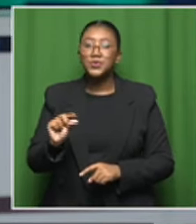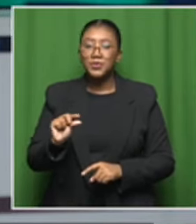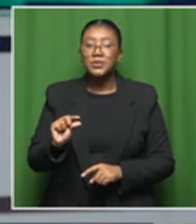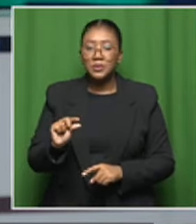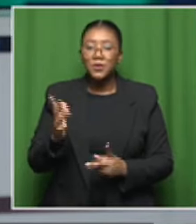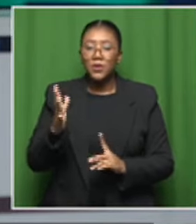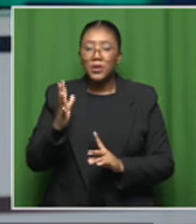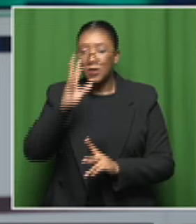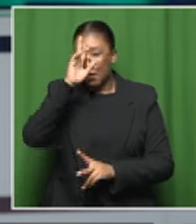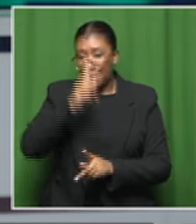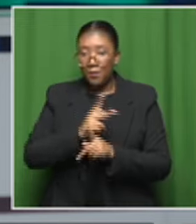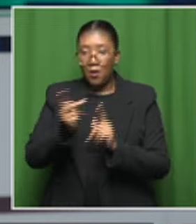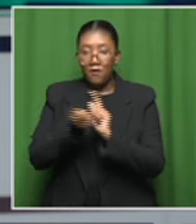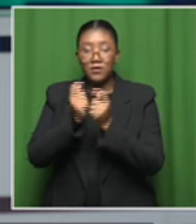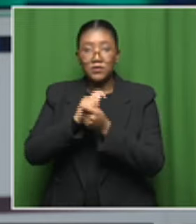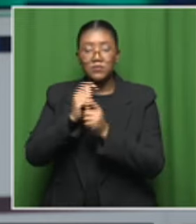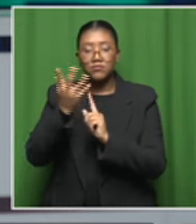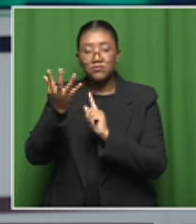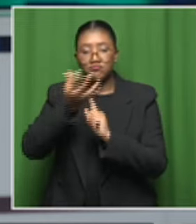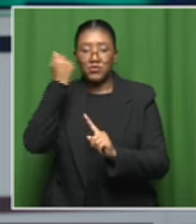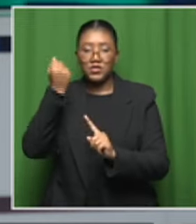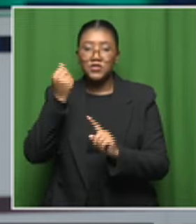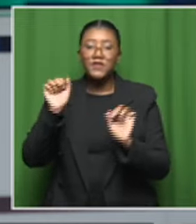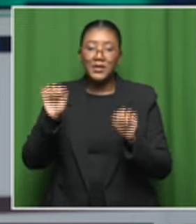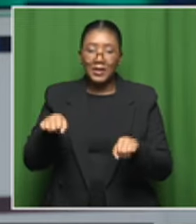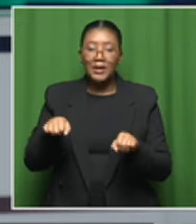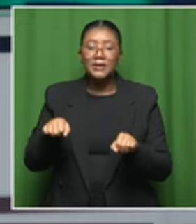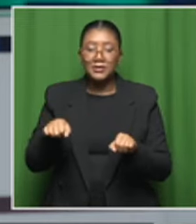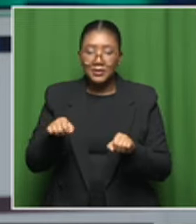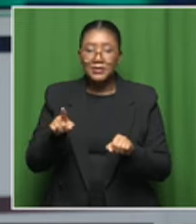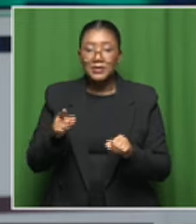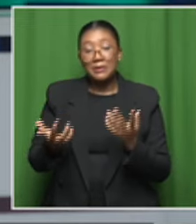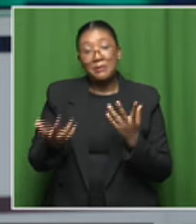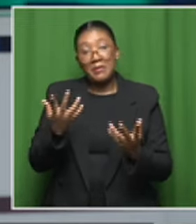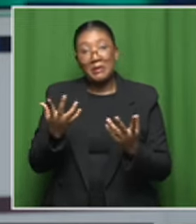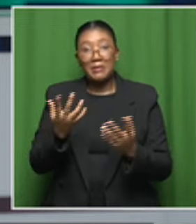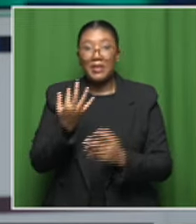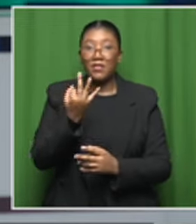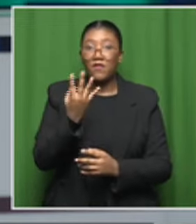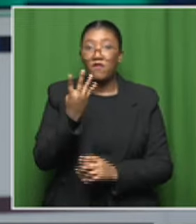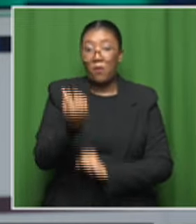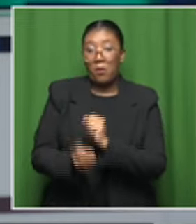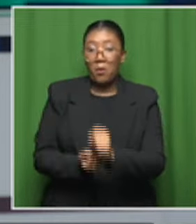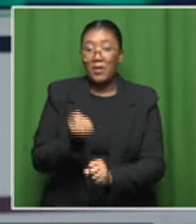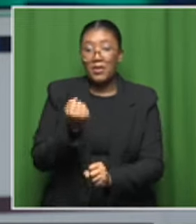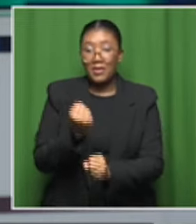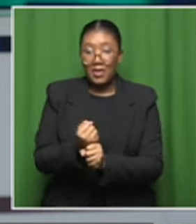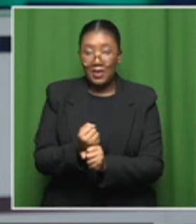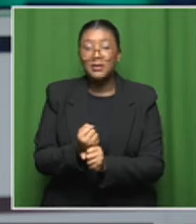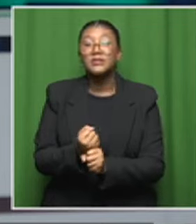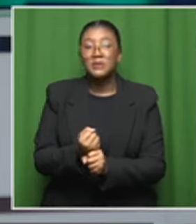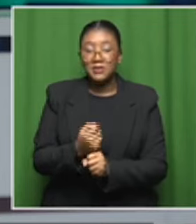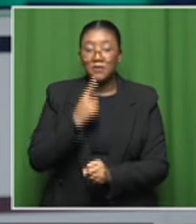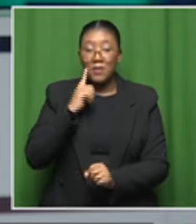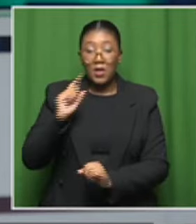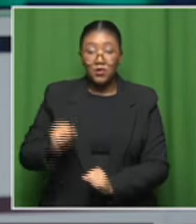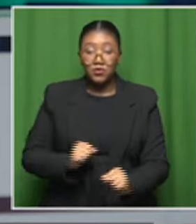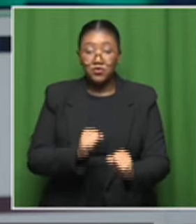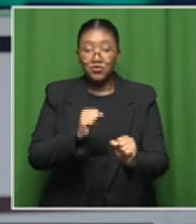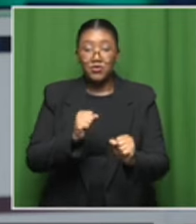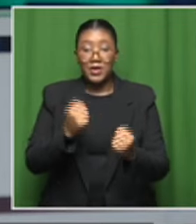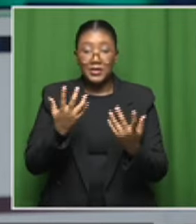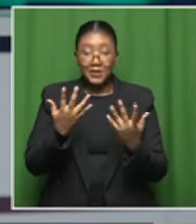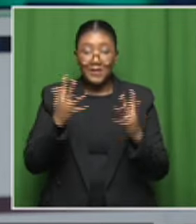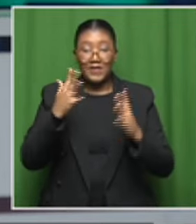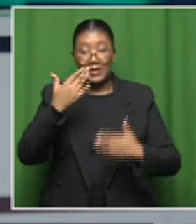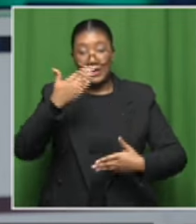far off. I would see us professionalizing women's football within the next 3-4 years. By the end of the strategy, hopefully they will have been